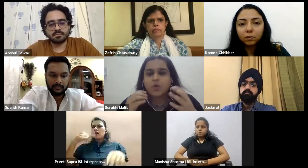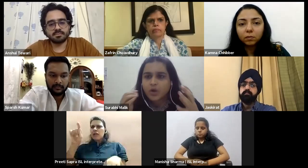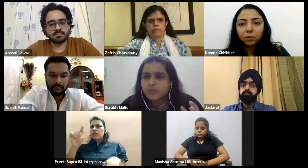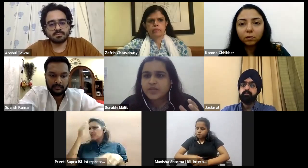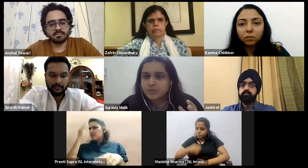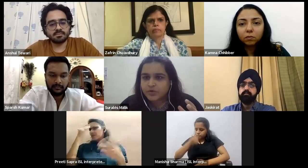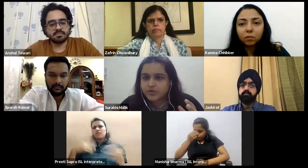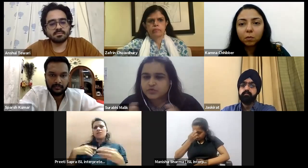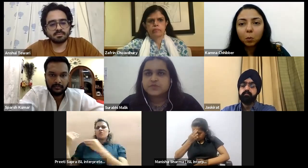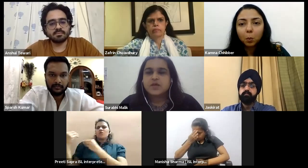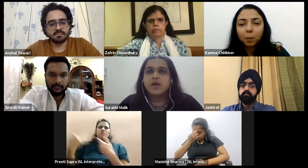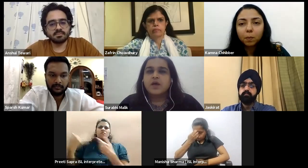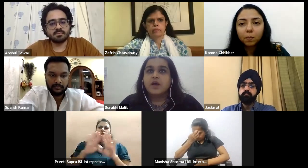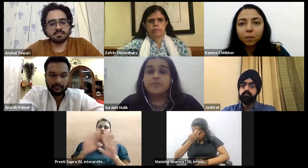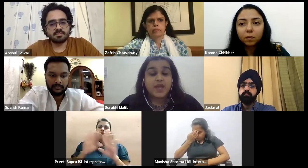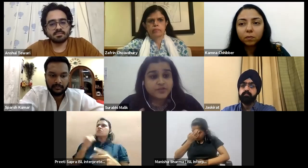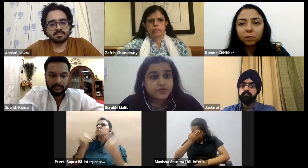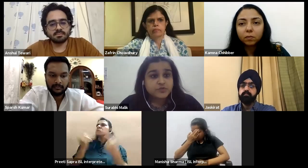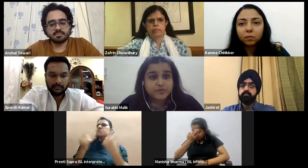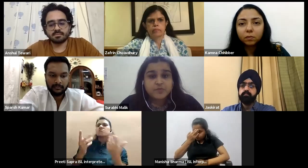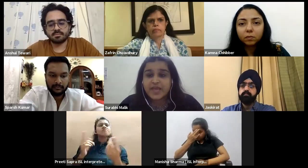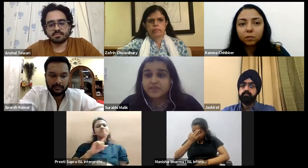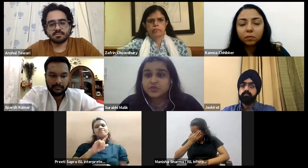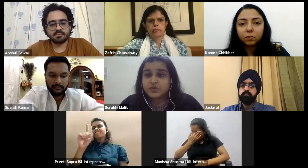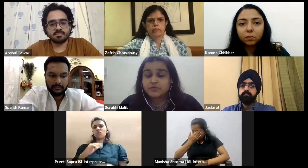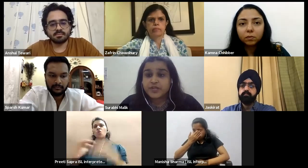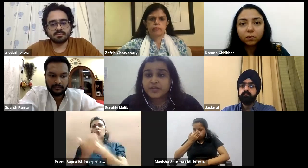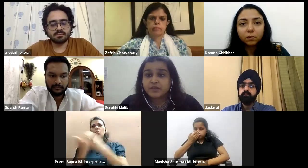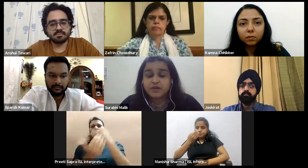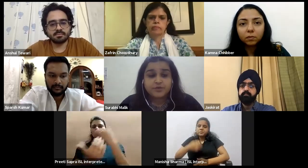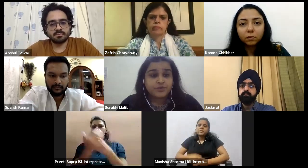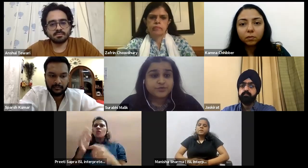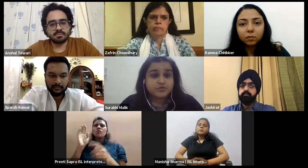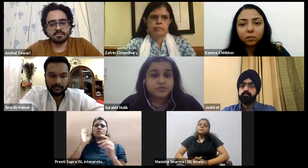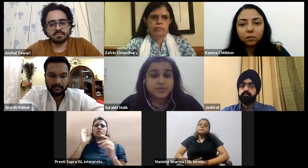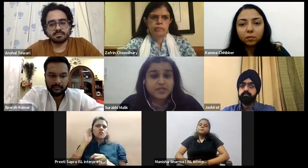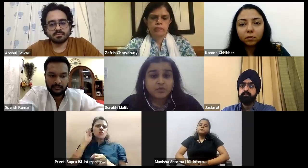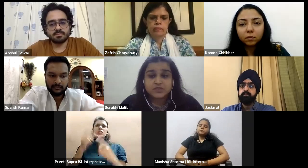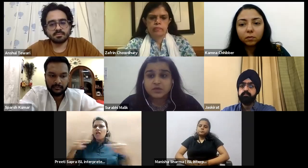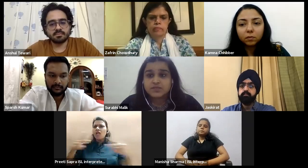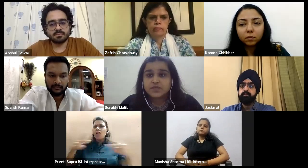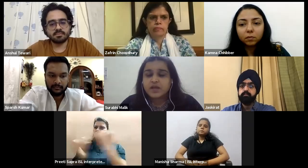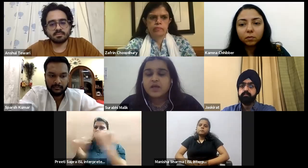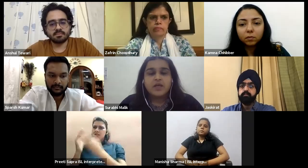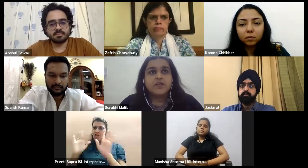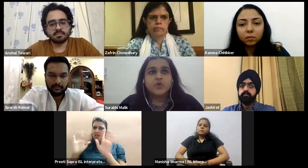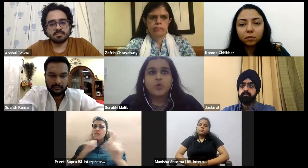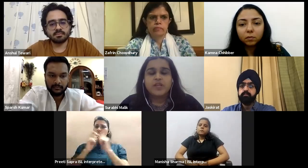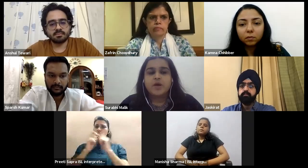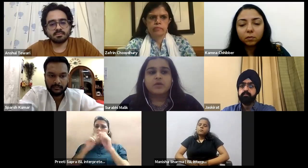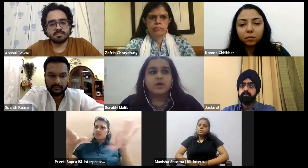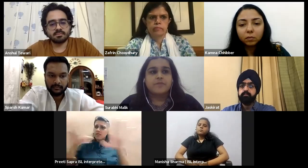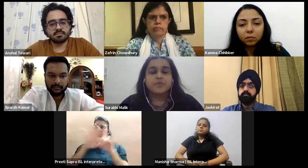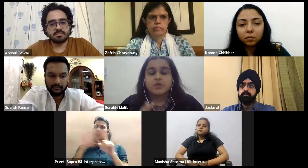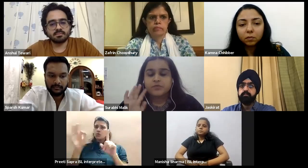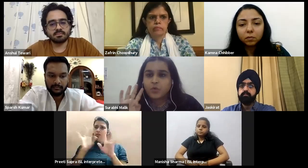of a lot many more newsrooms. At Internews, when we began this journey of training, newsrooms and media outlets across India, there were only